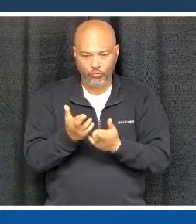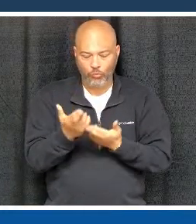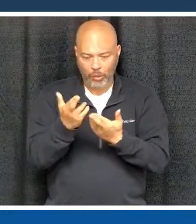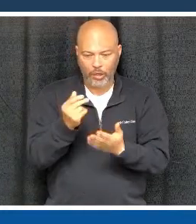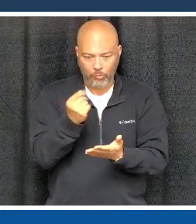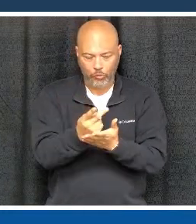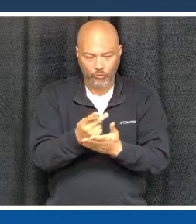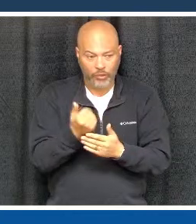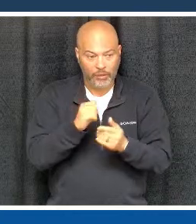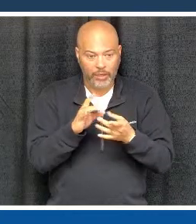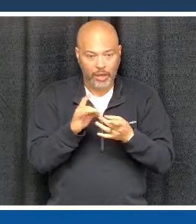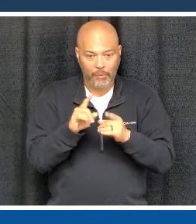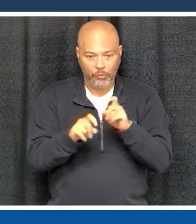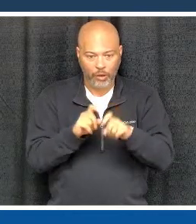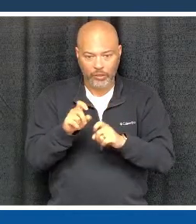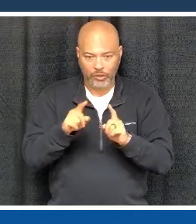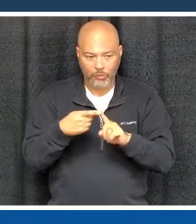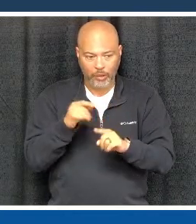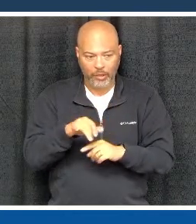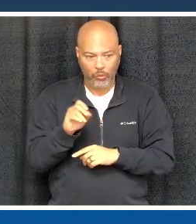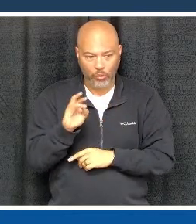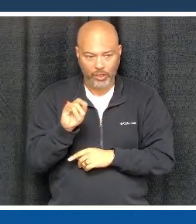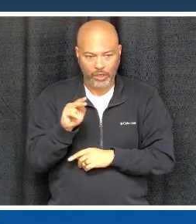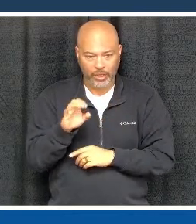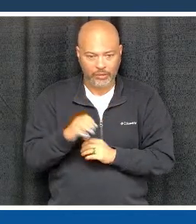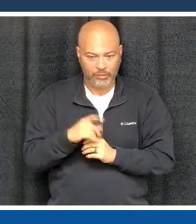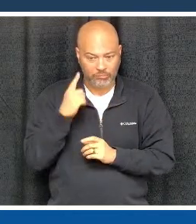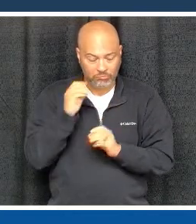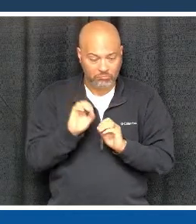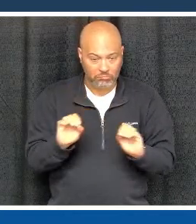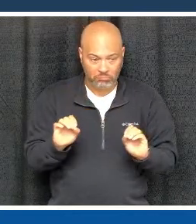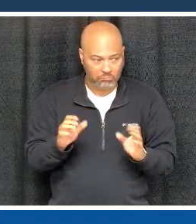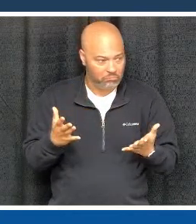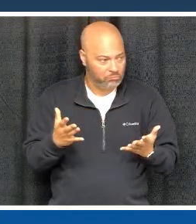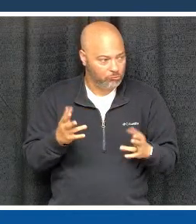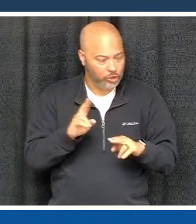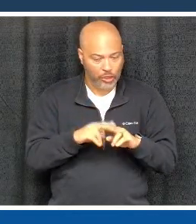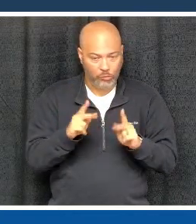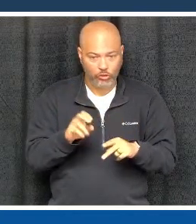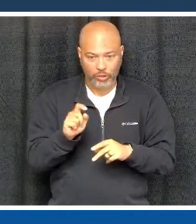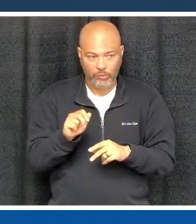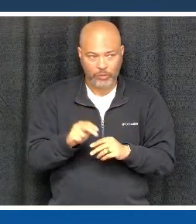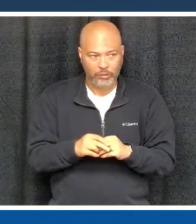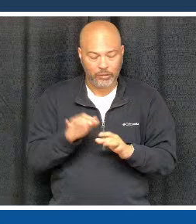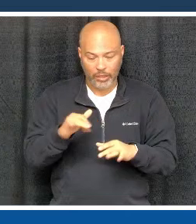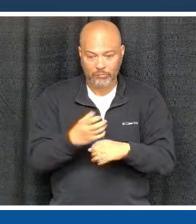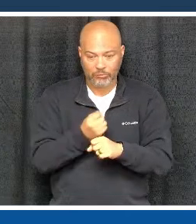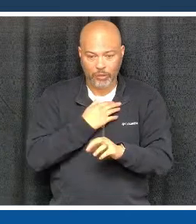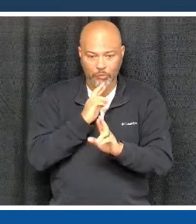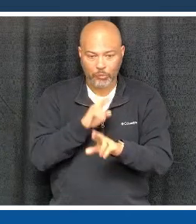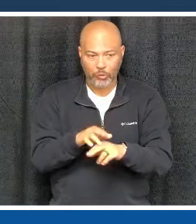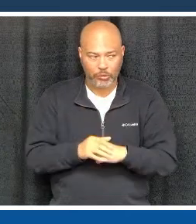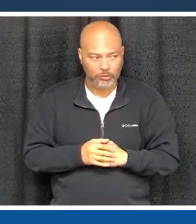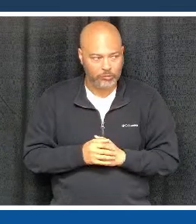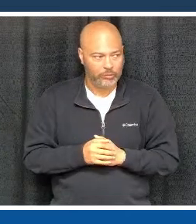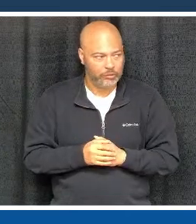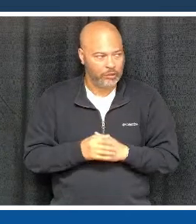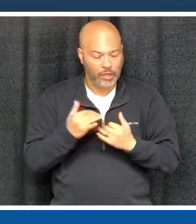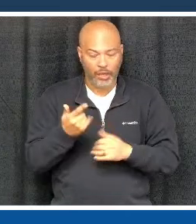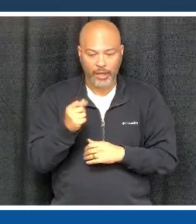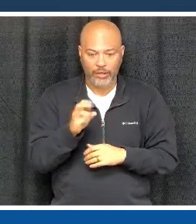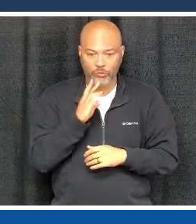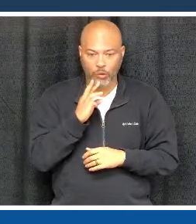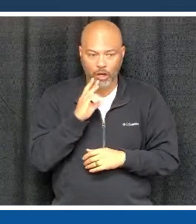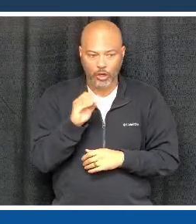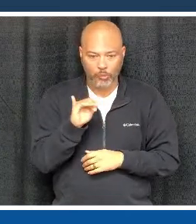Any comment or question regarding this ordinance? Seeing none, Chairperson Streetman. That concludes my report, Mayor. All right, thank you. Gas and Water